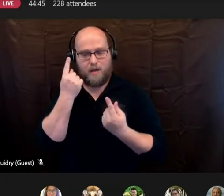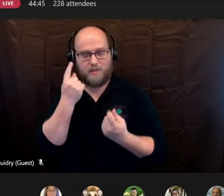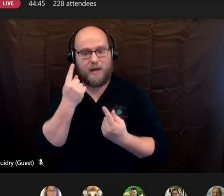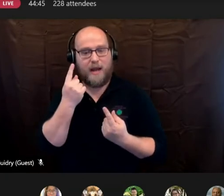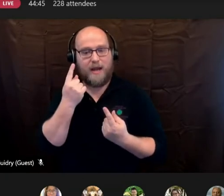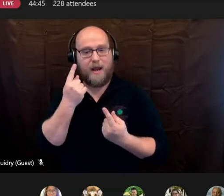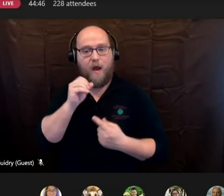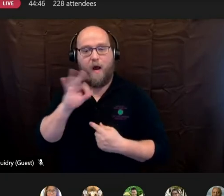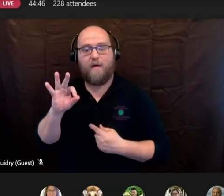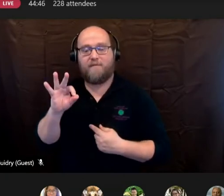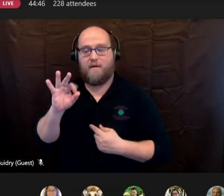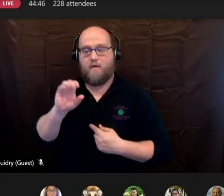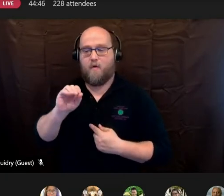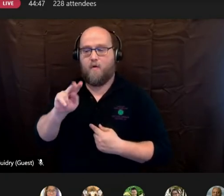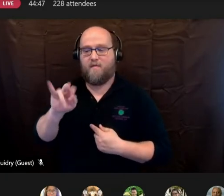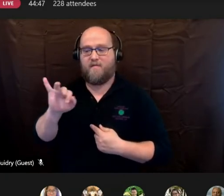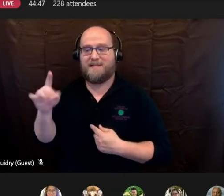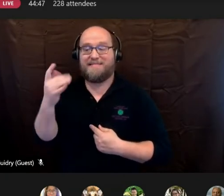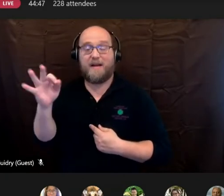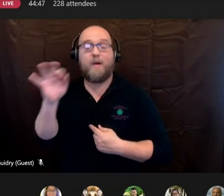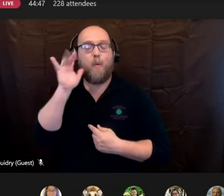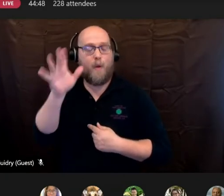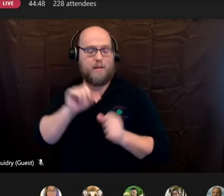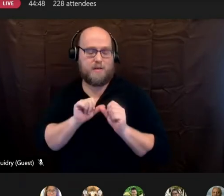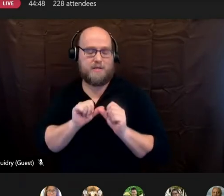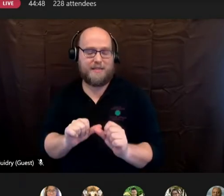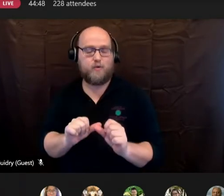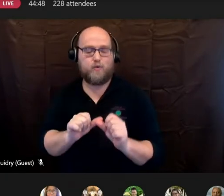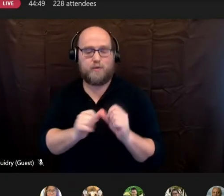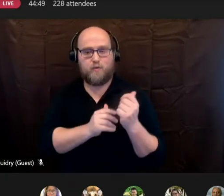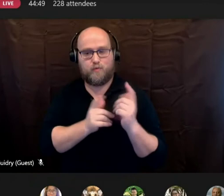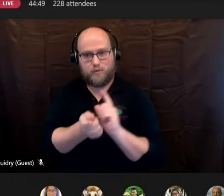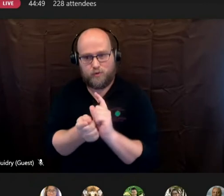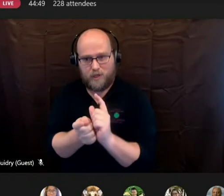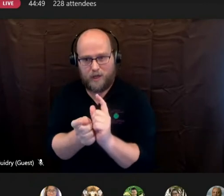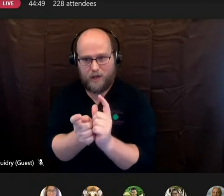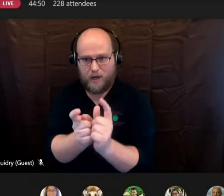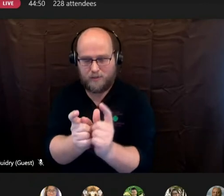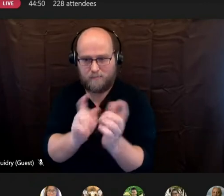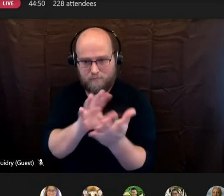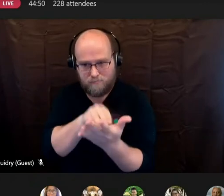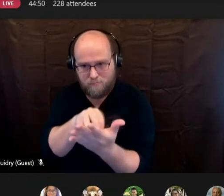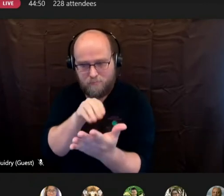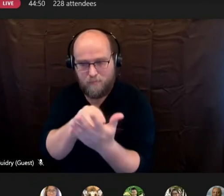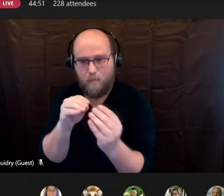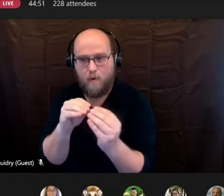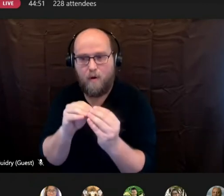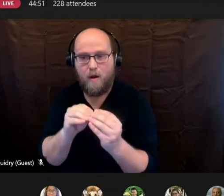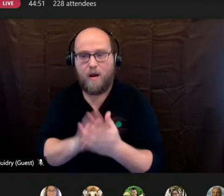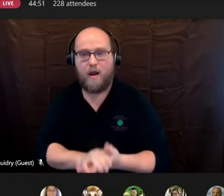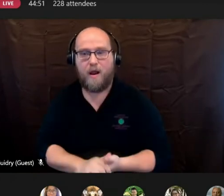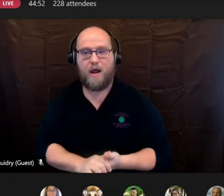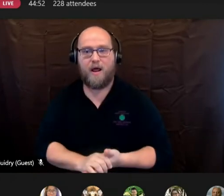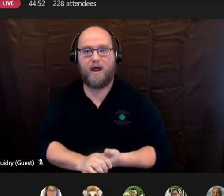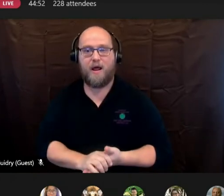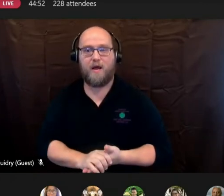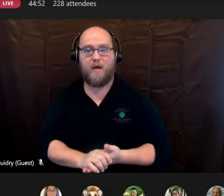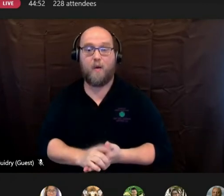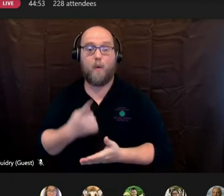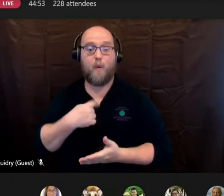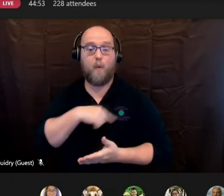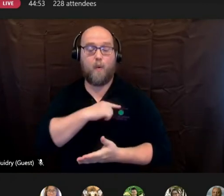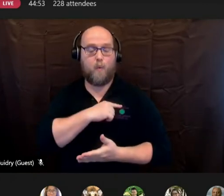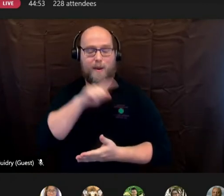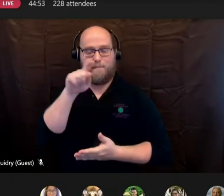evolve. The district has learned that as a result of this evolving knowledge, that we must anticipate that there